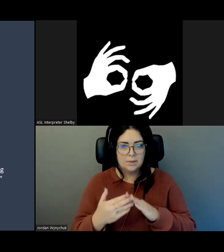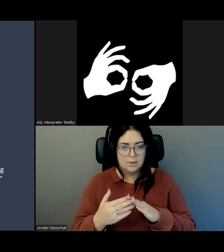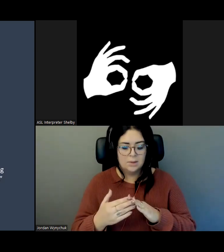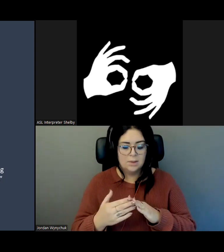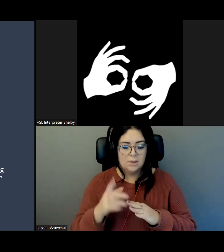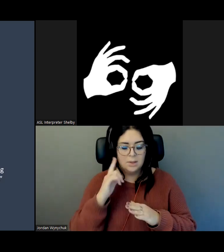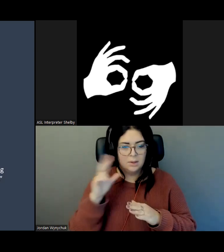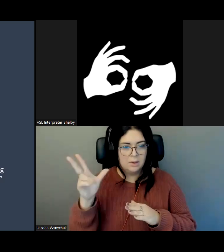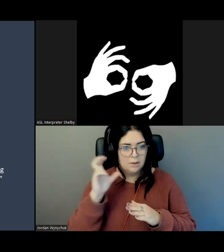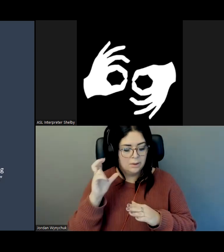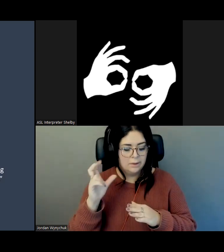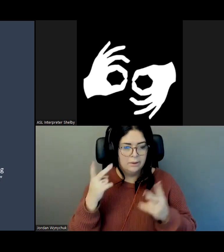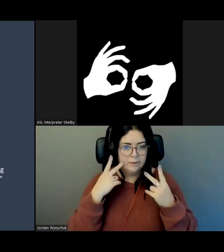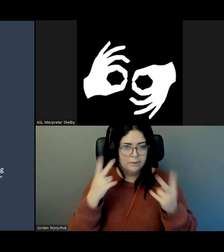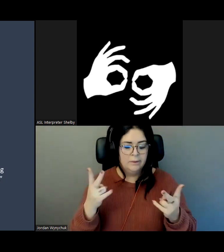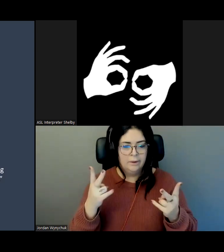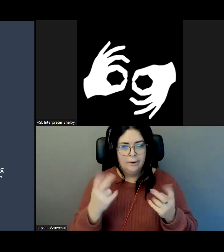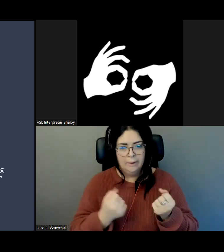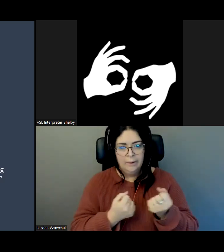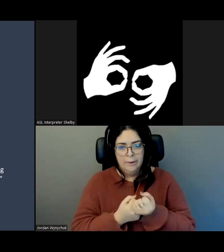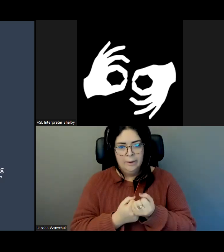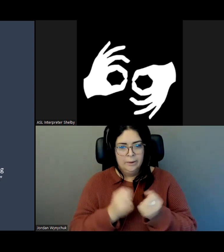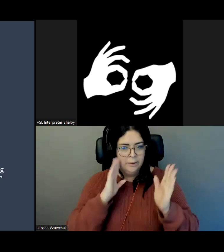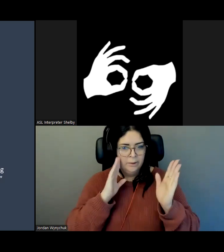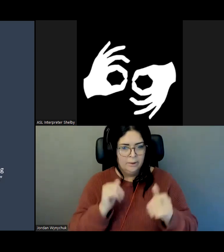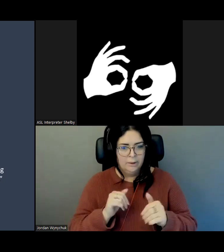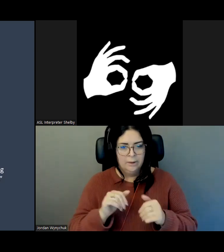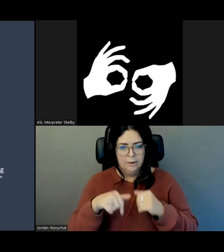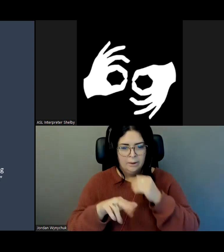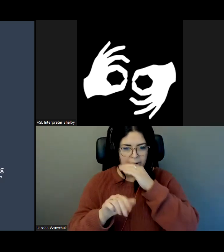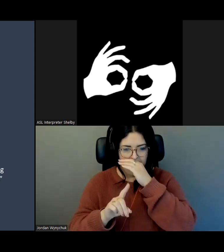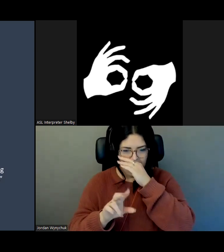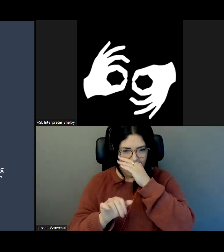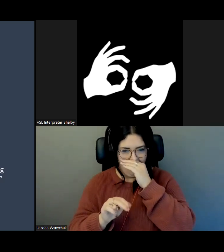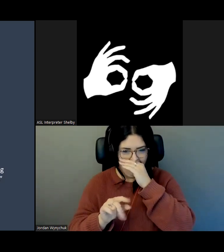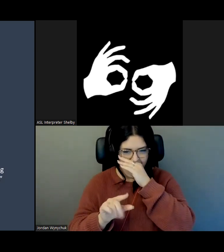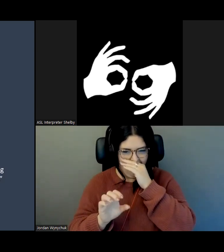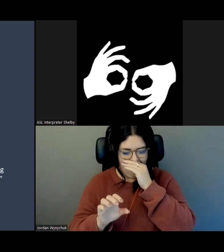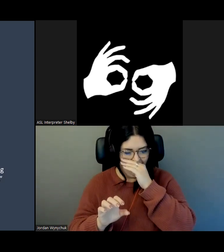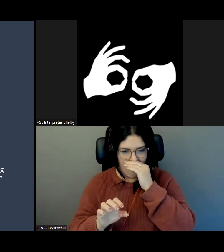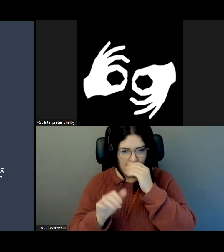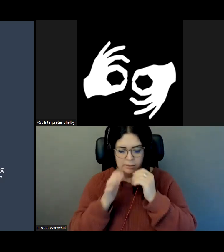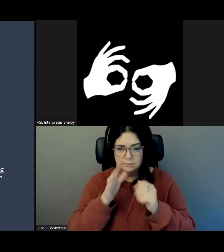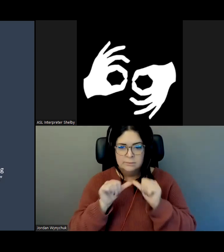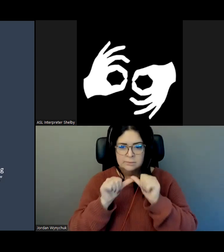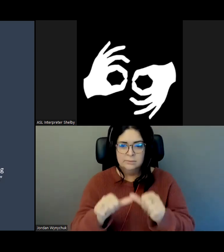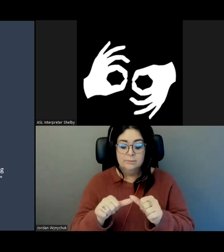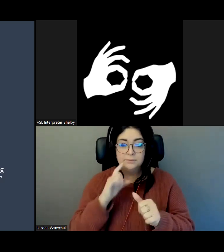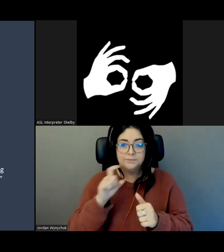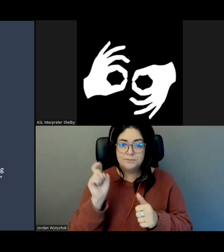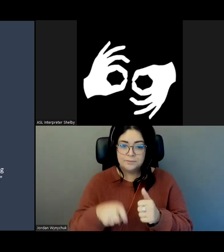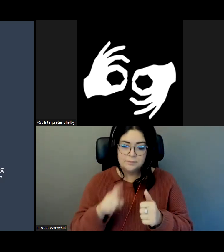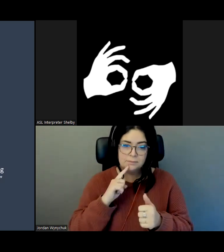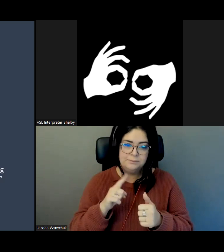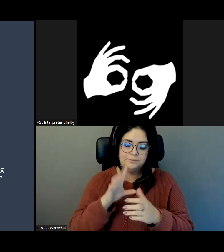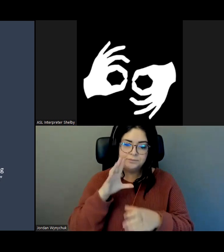seen, uplifted, and supported. I am hopeful that Quadrangle will continue to address this need, including and beyond committing to developing